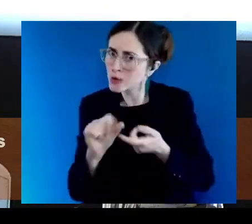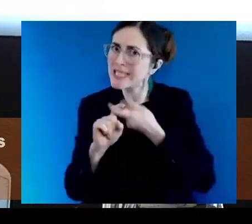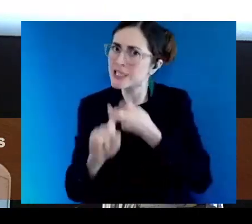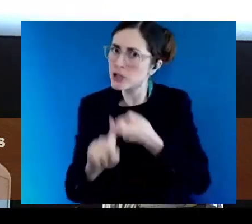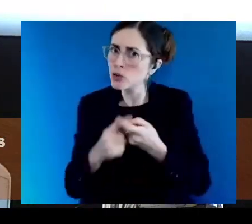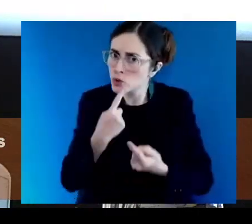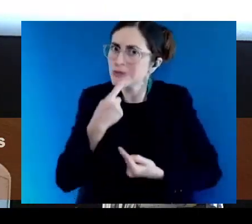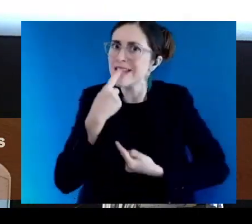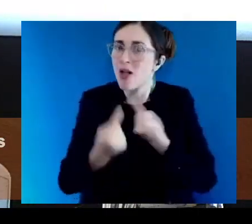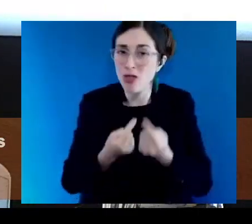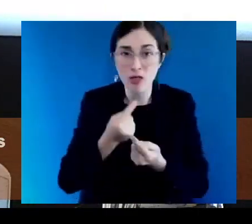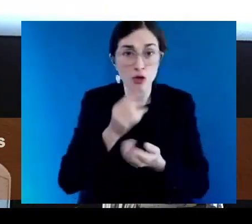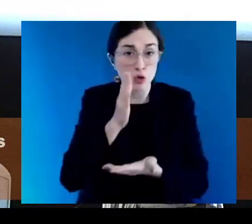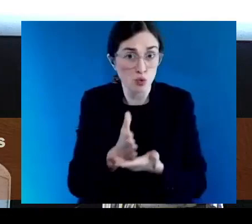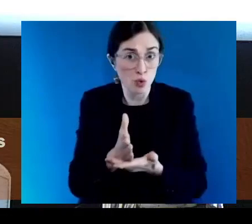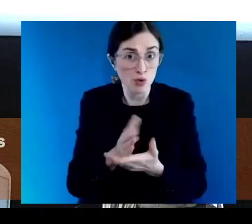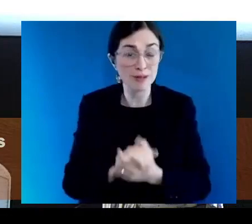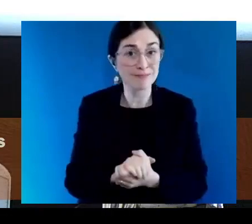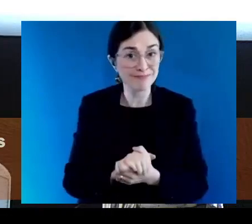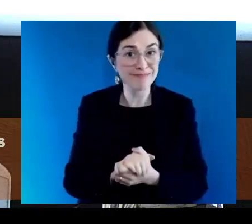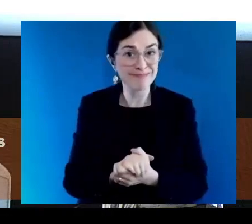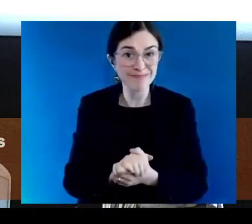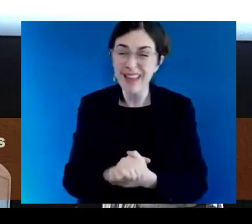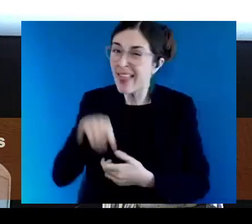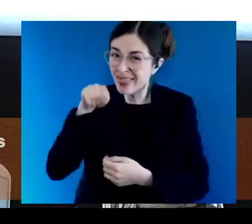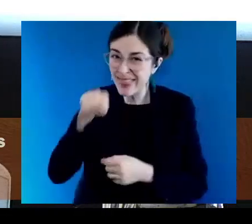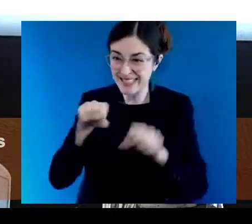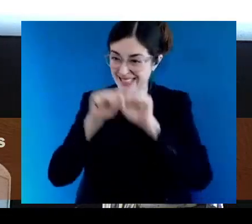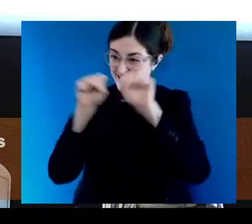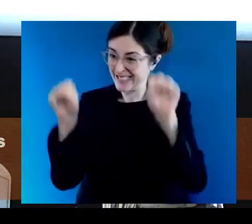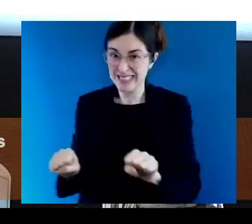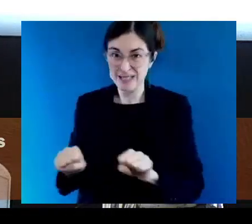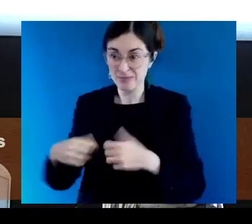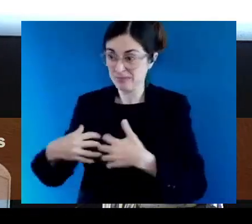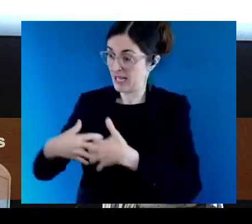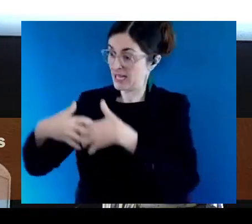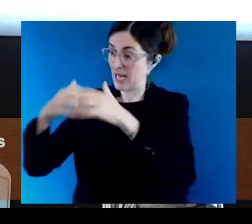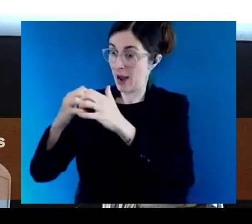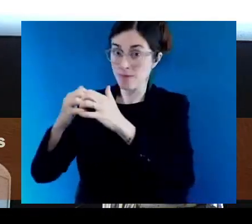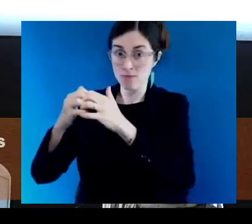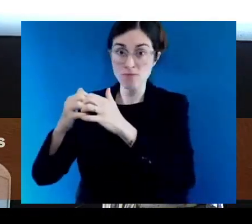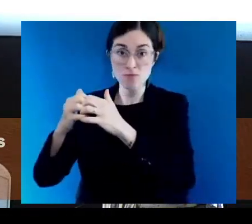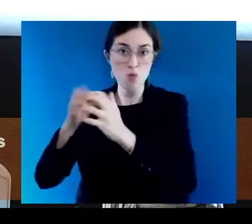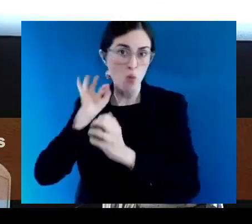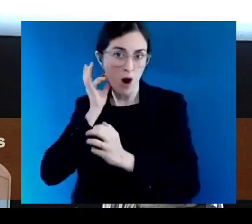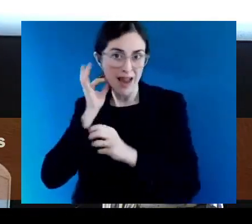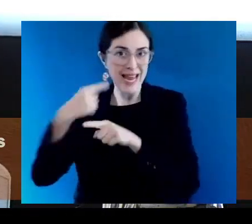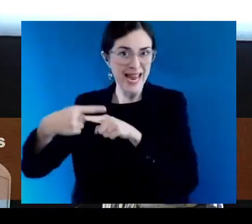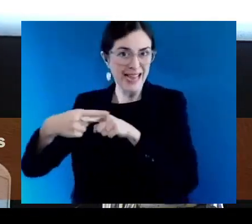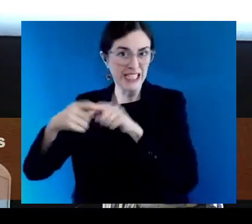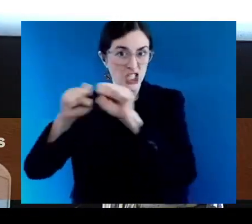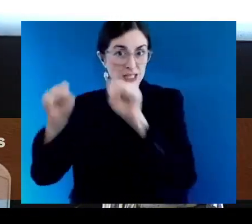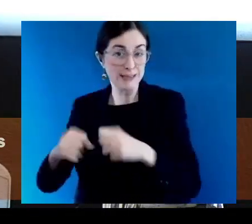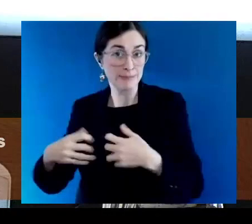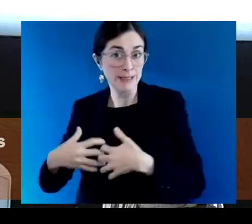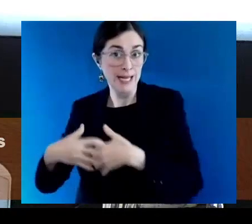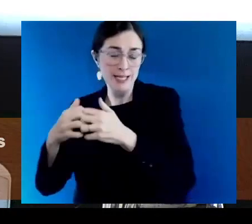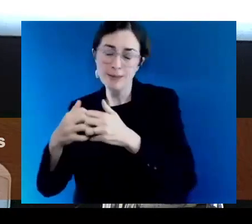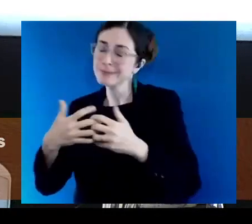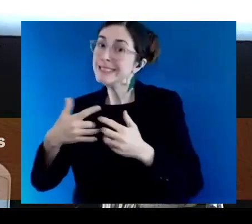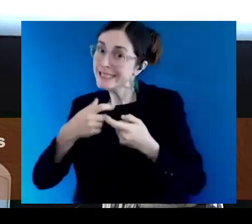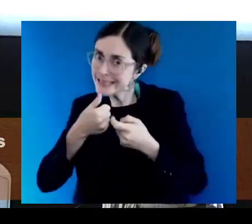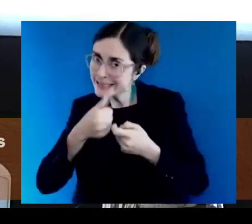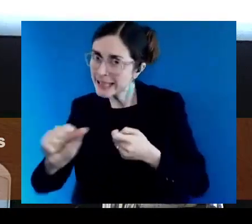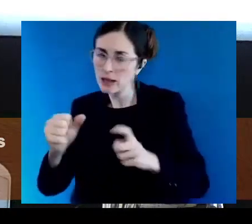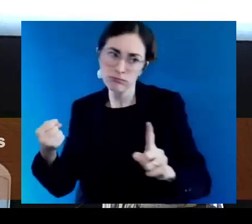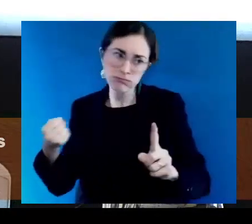that caused it continue to harm First Peoples today. As a Minister of the State, I am responsible to effect the systemic